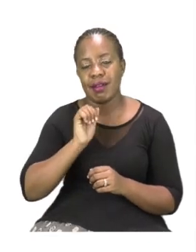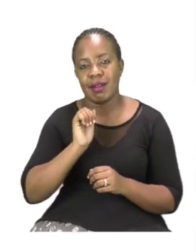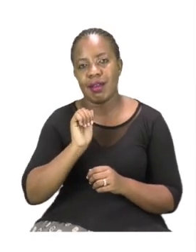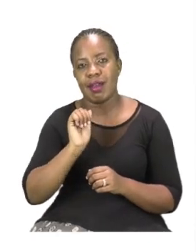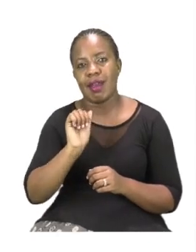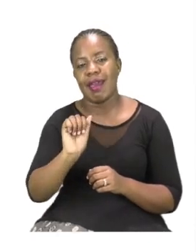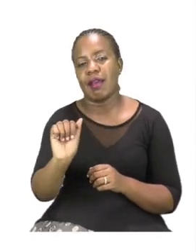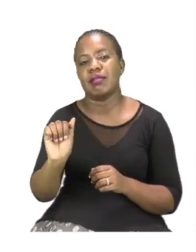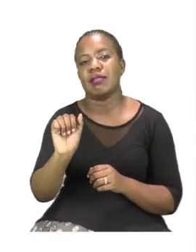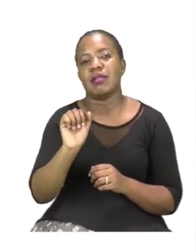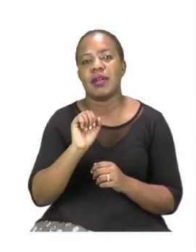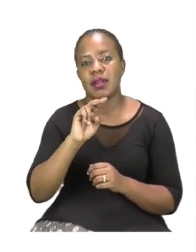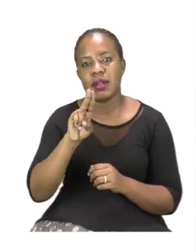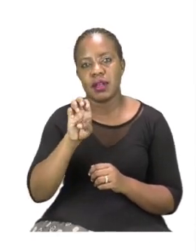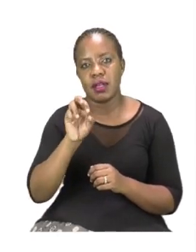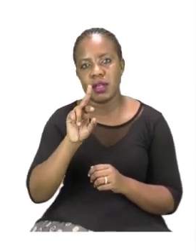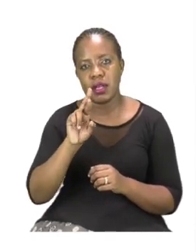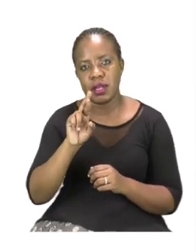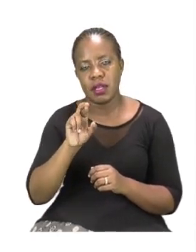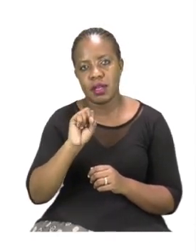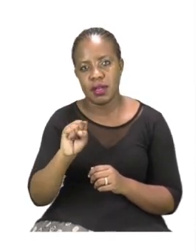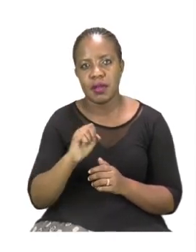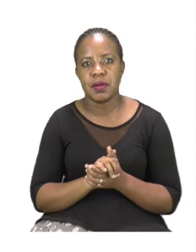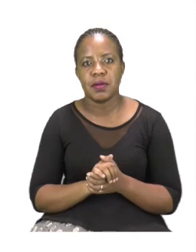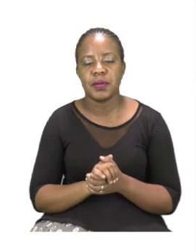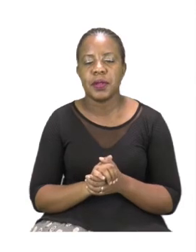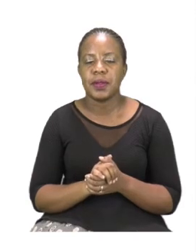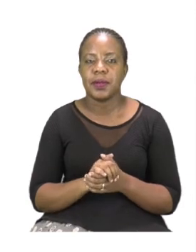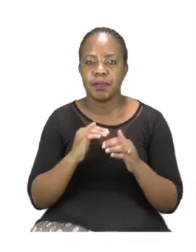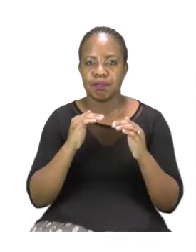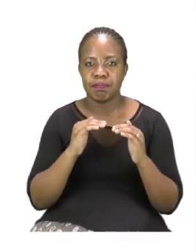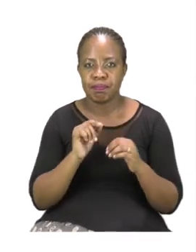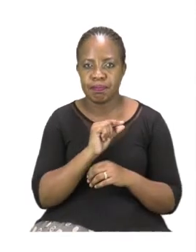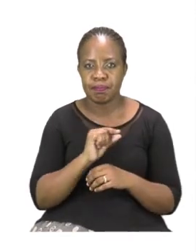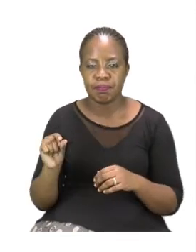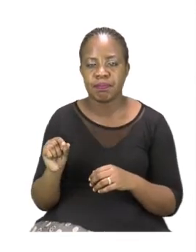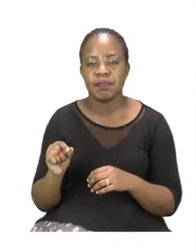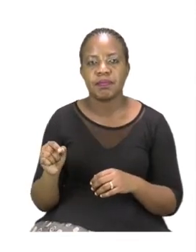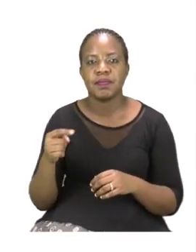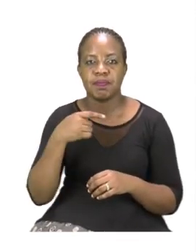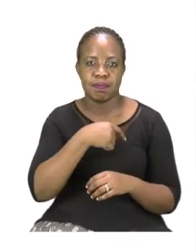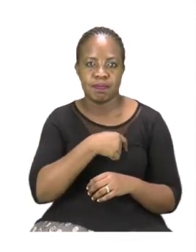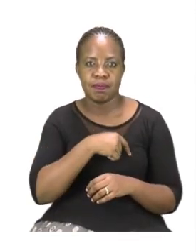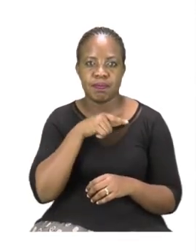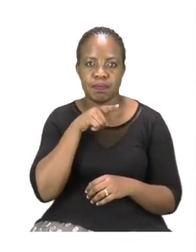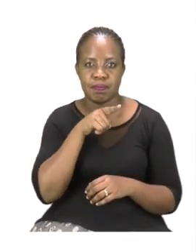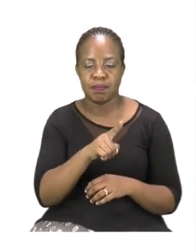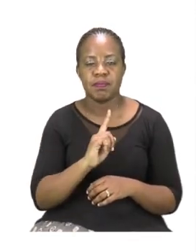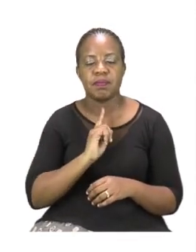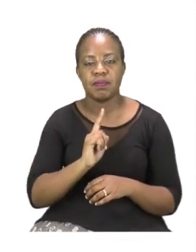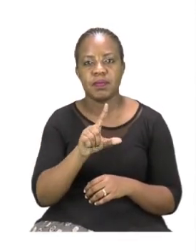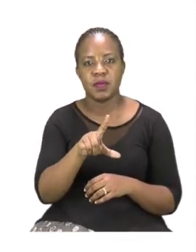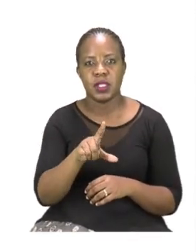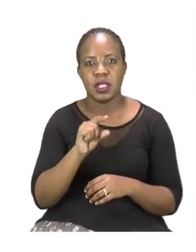The next sentence says, she is the owner of the shoes. So